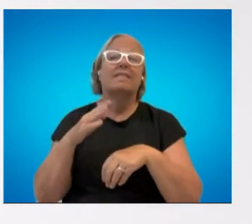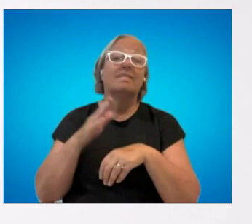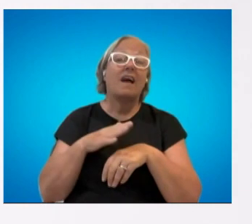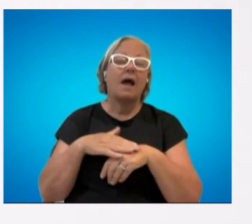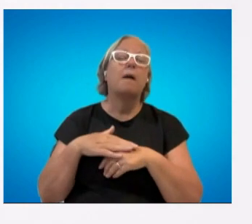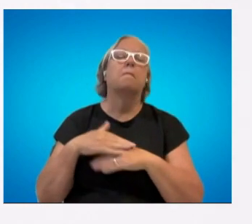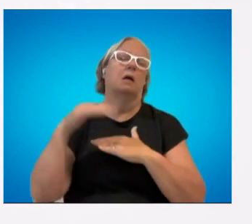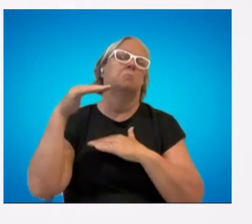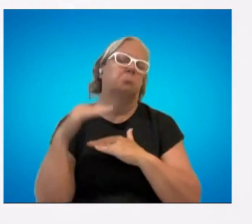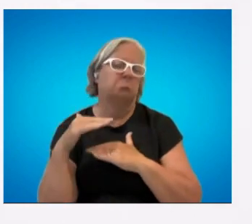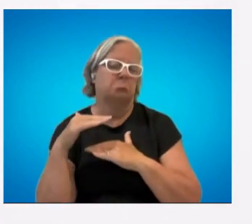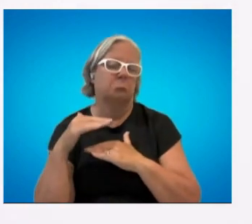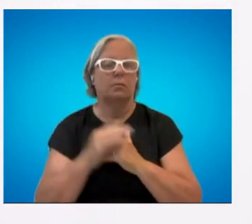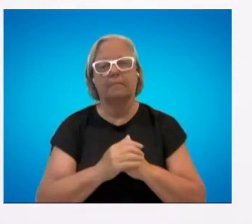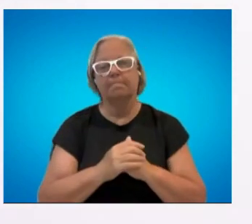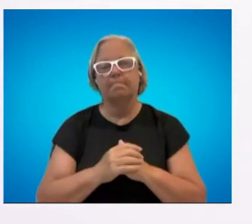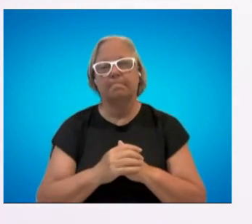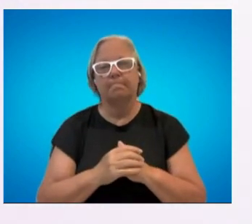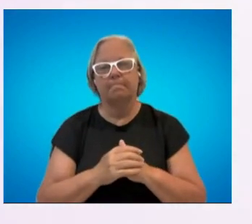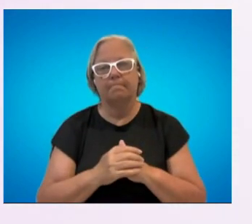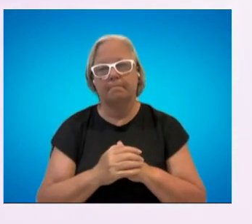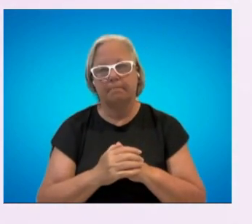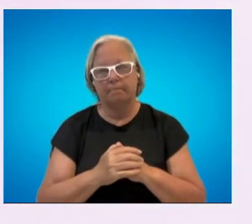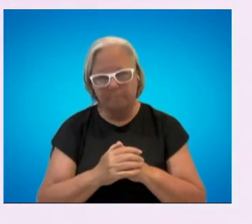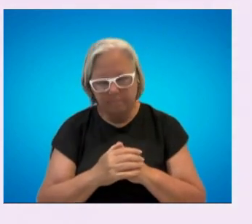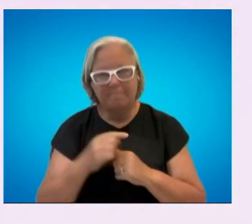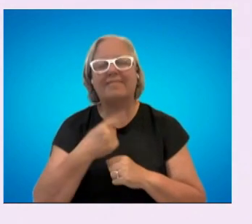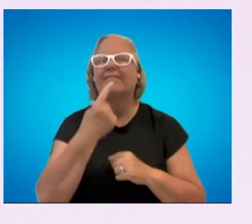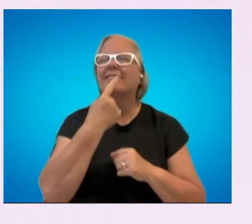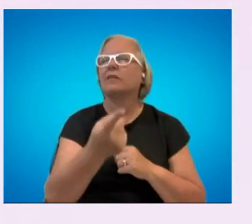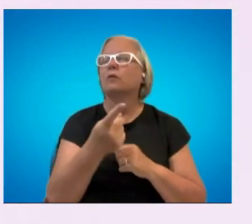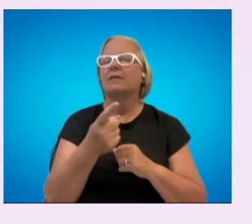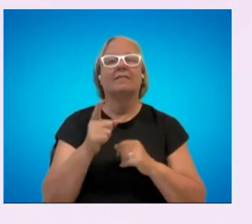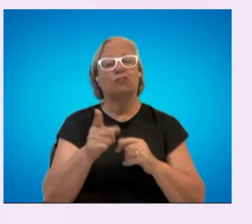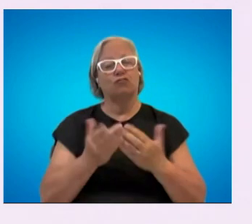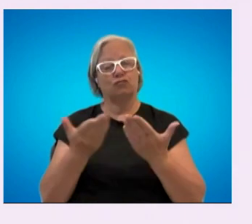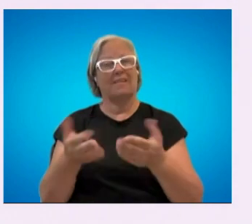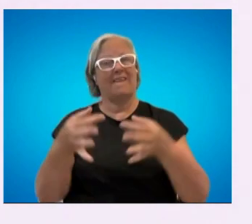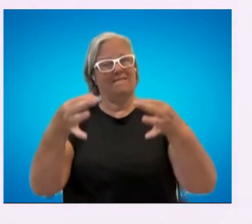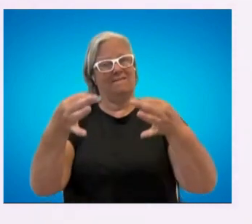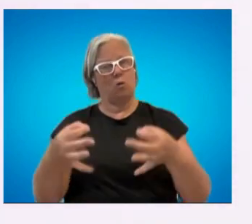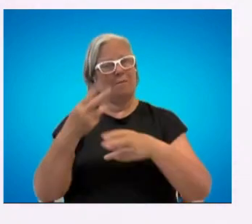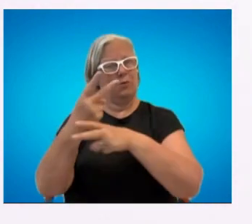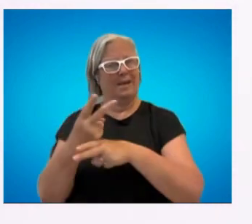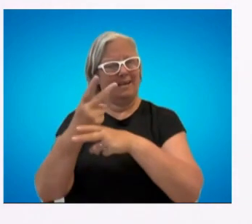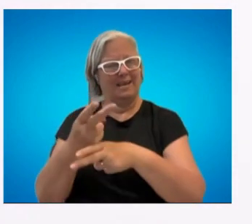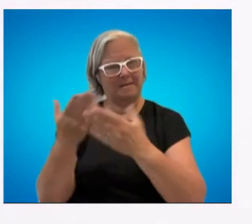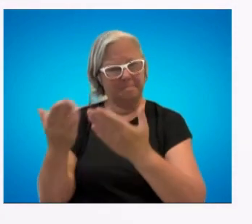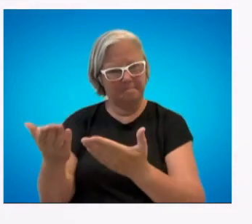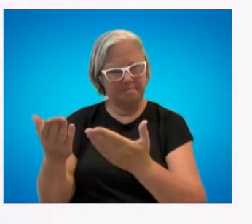When we talk about provision of formal care, we also see that there are certain